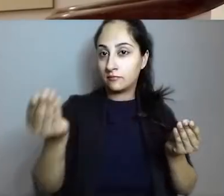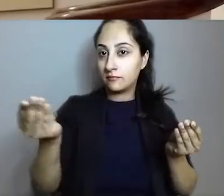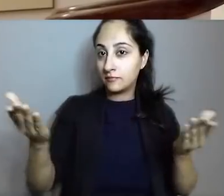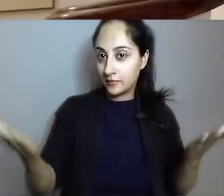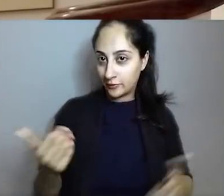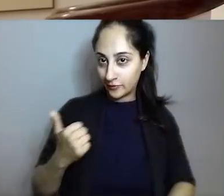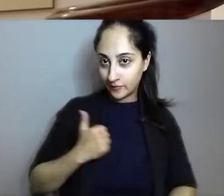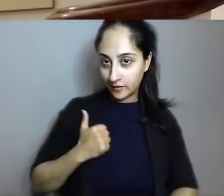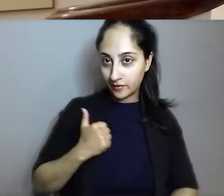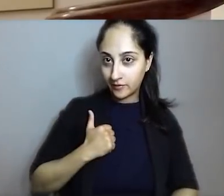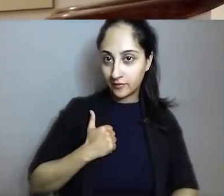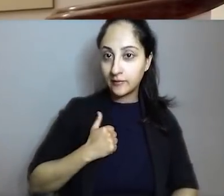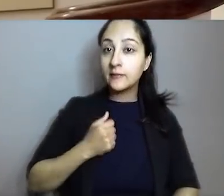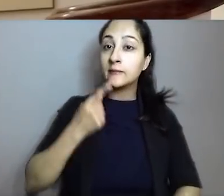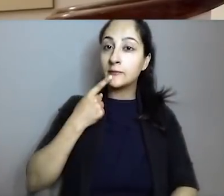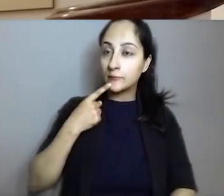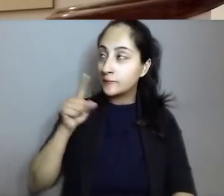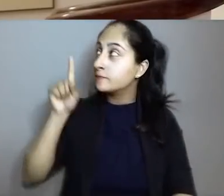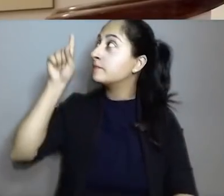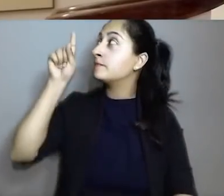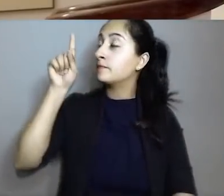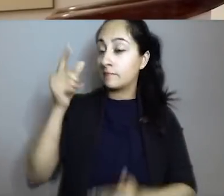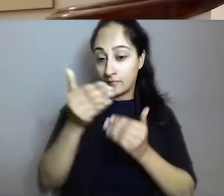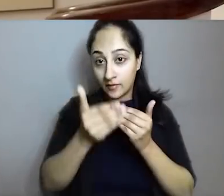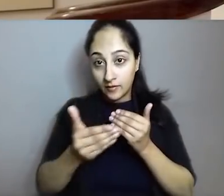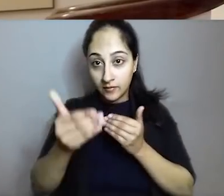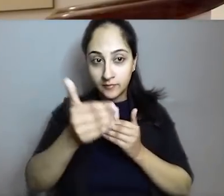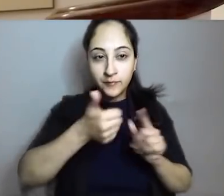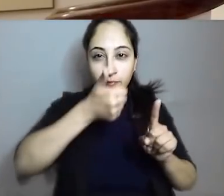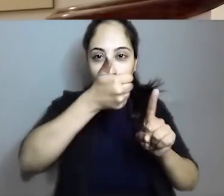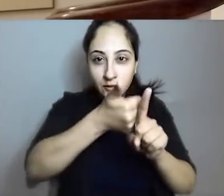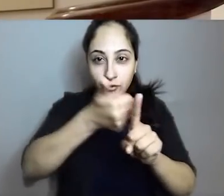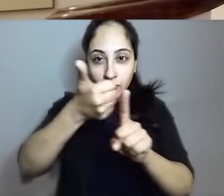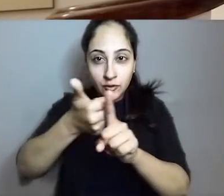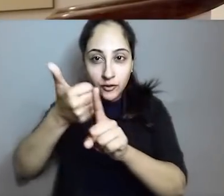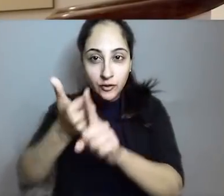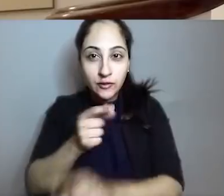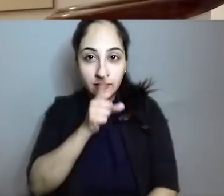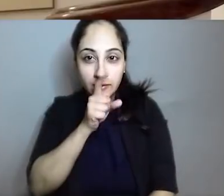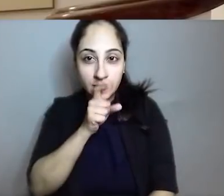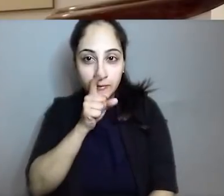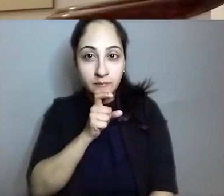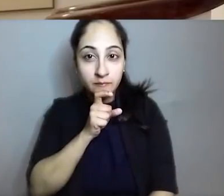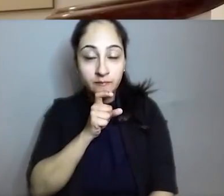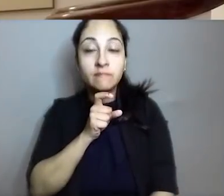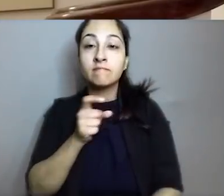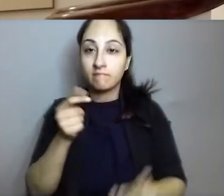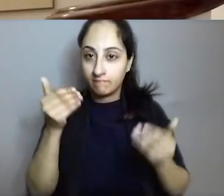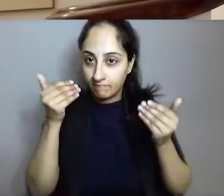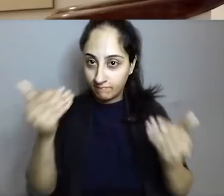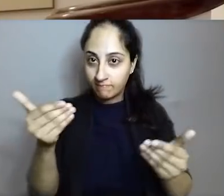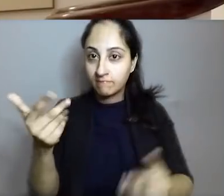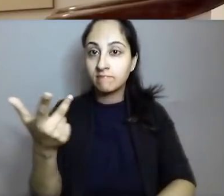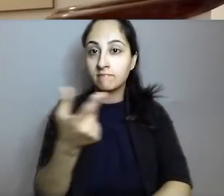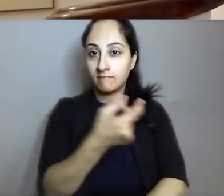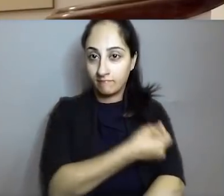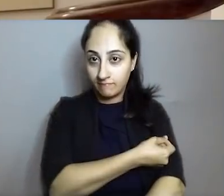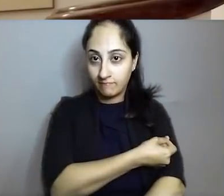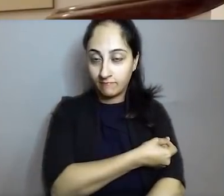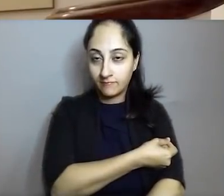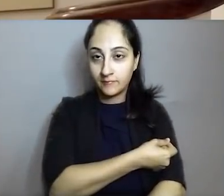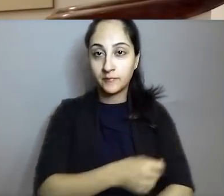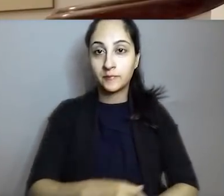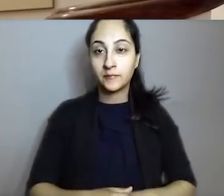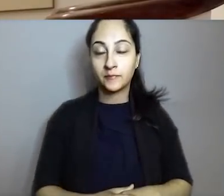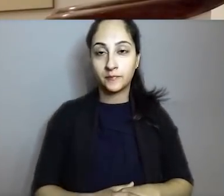coming months, every member of our Jamaat will have the opportunity to be vaccinated.